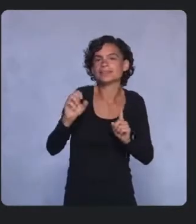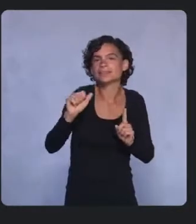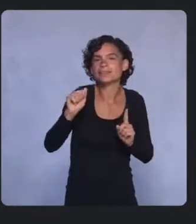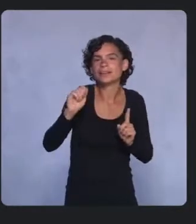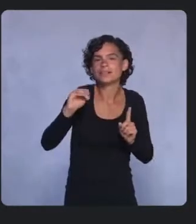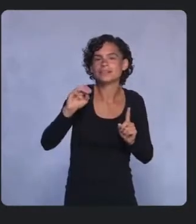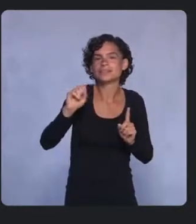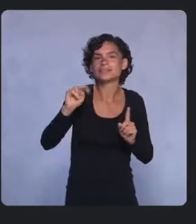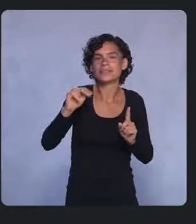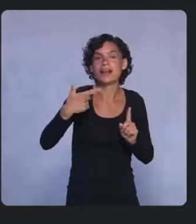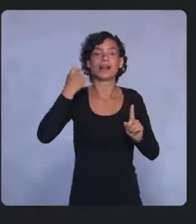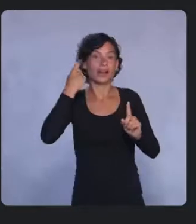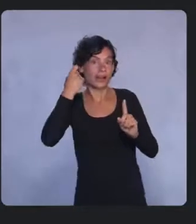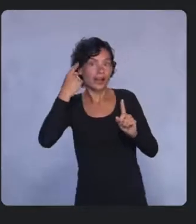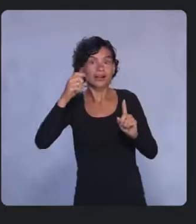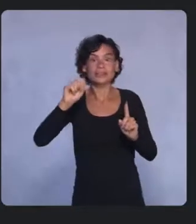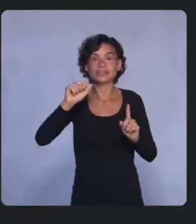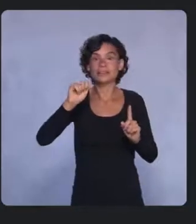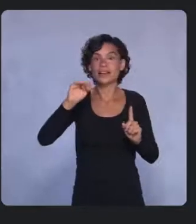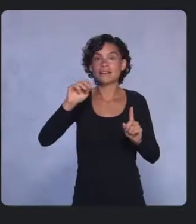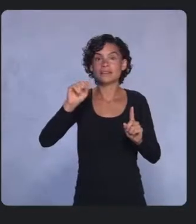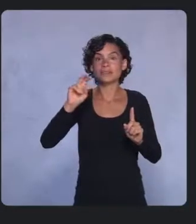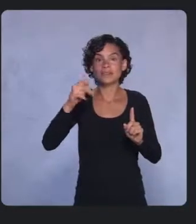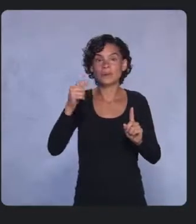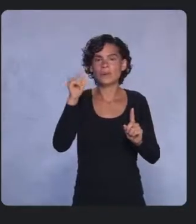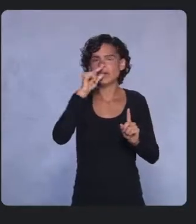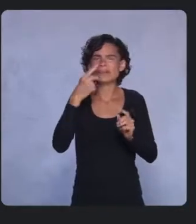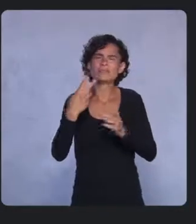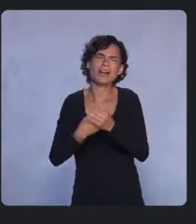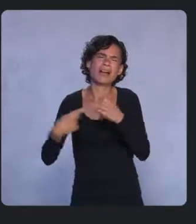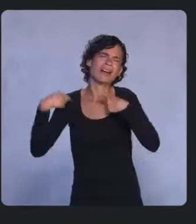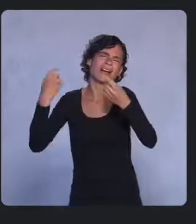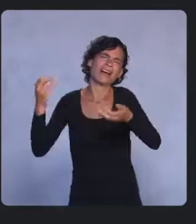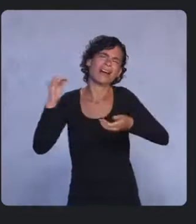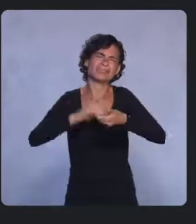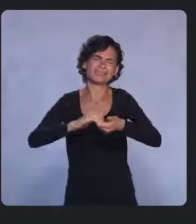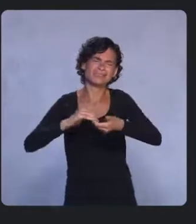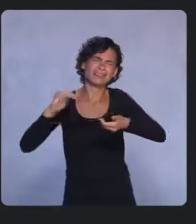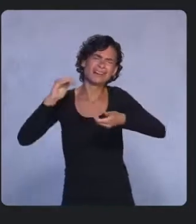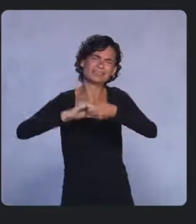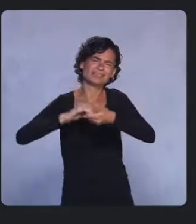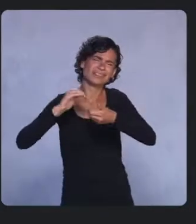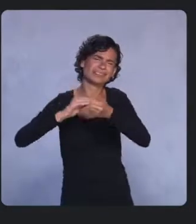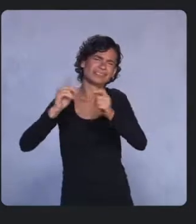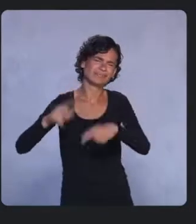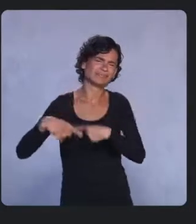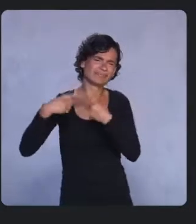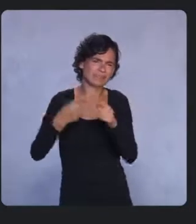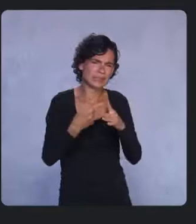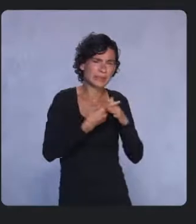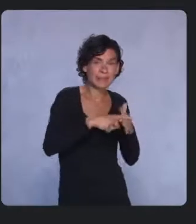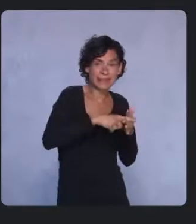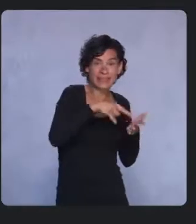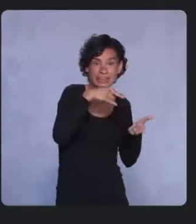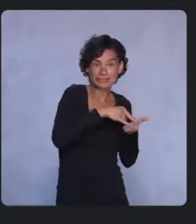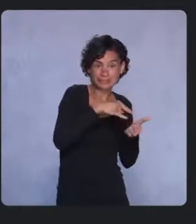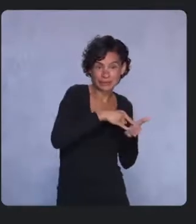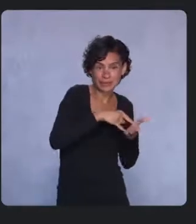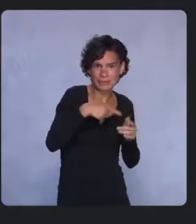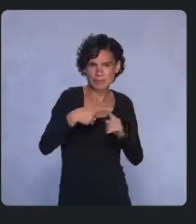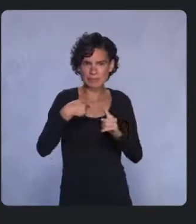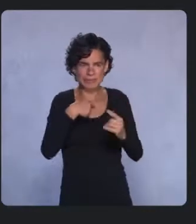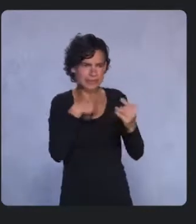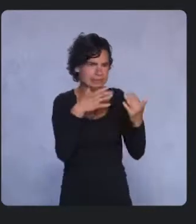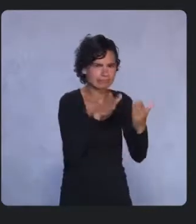Samsung and Google have a long history of collaborating. From the early days of Android, whenever we've tackled problems together, the ecosystem